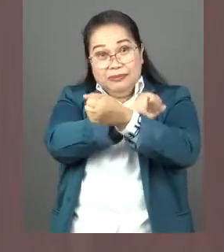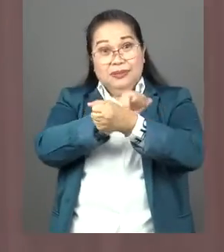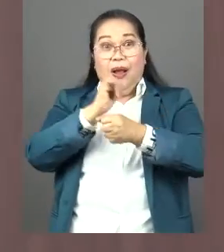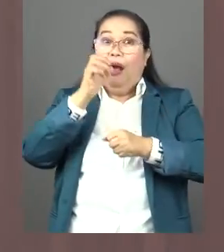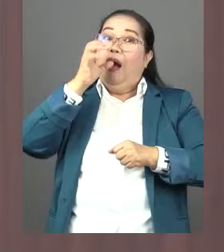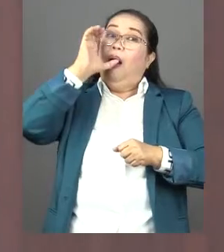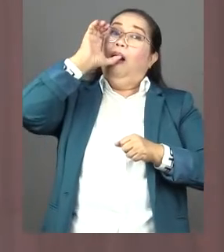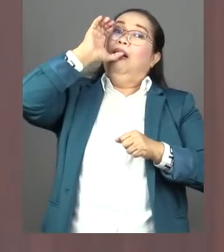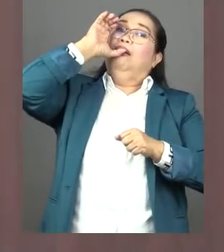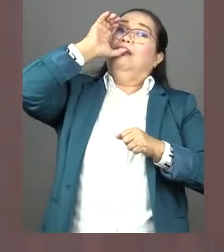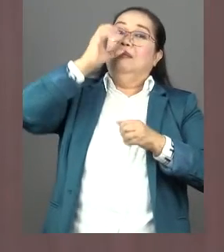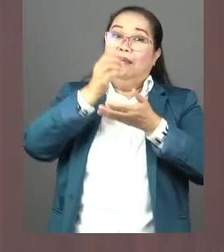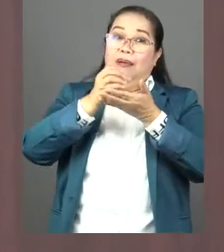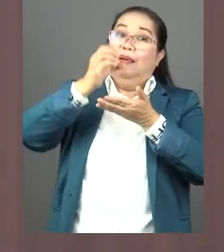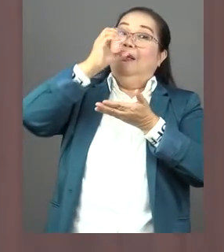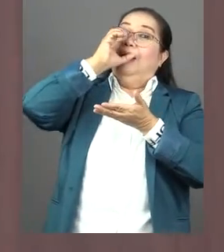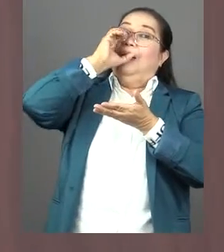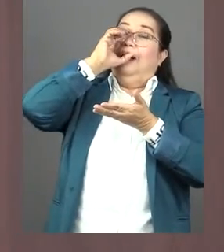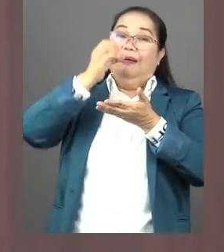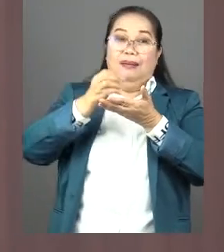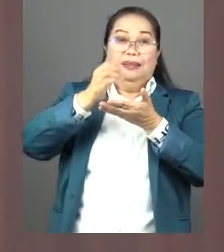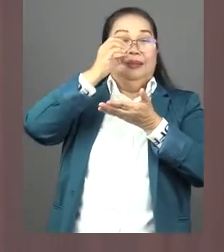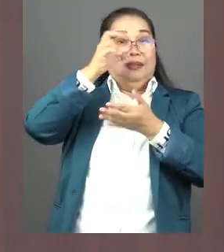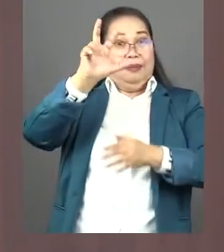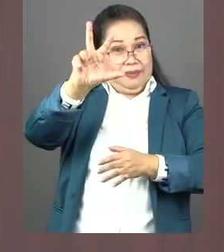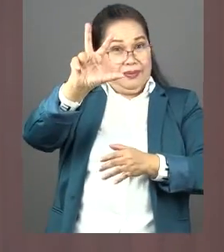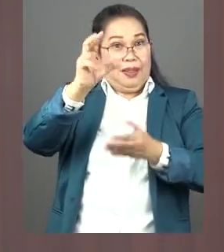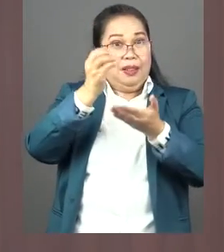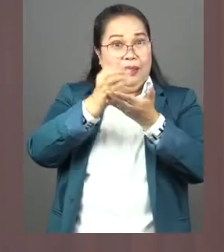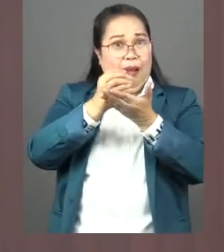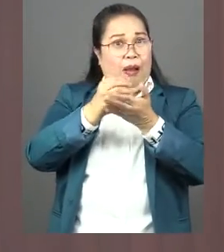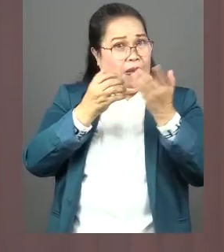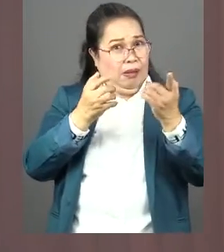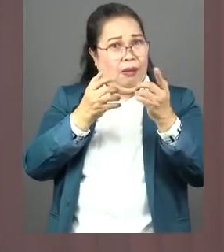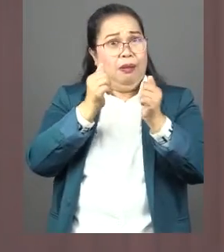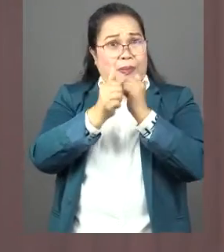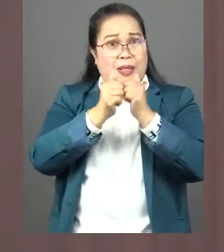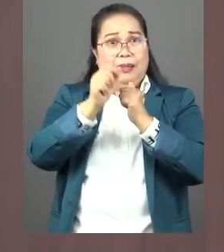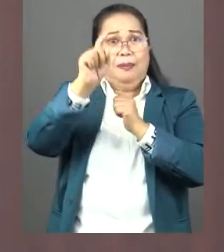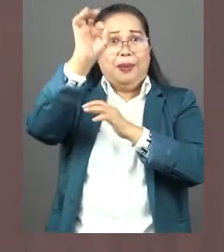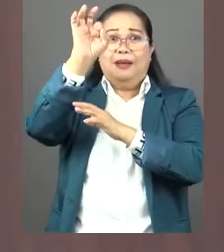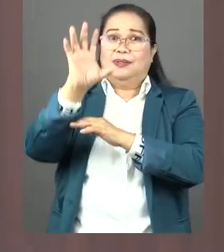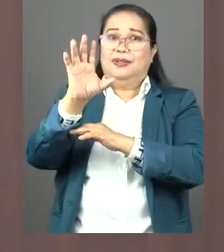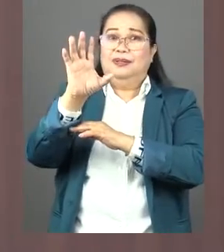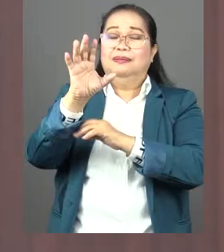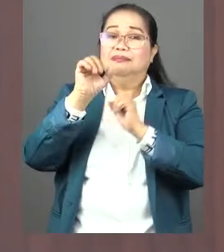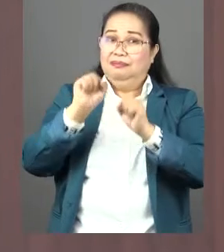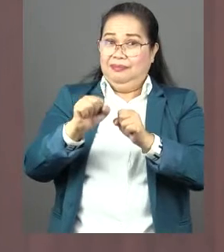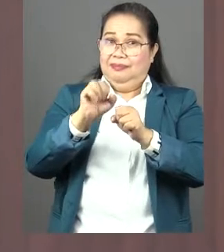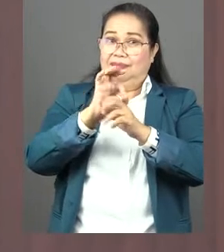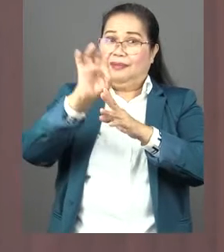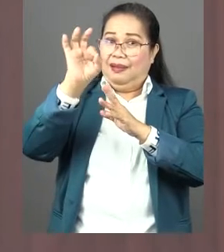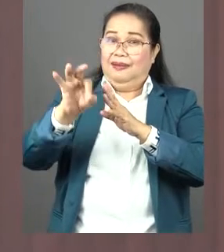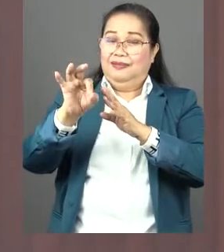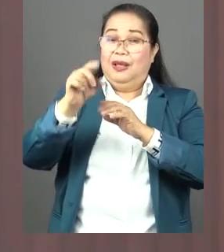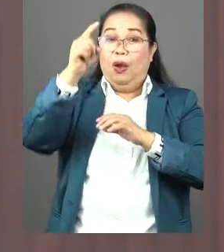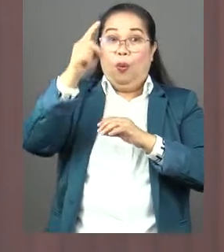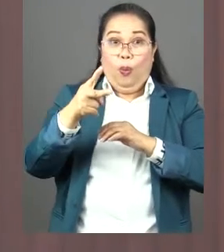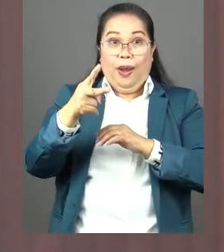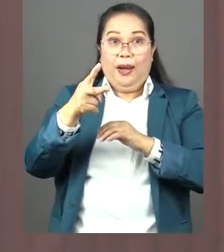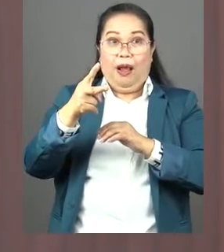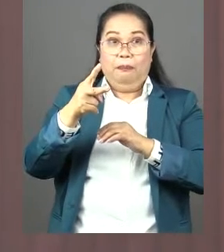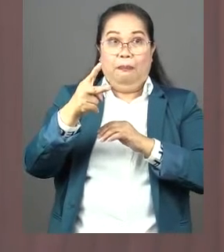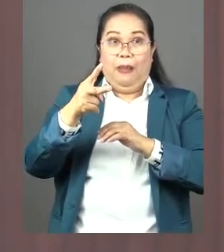red wine. That's about three glasses or so. That means, Pastor, I can finish half a bottle of